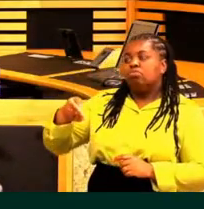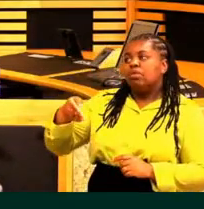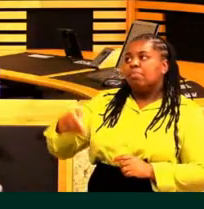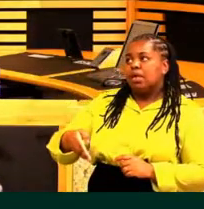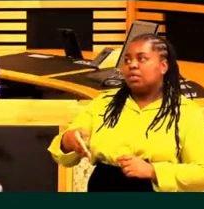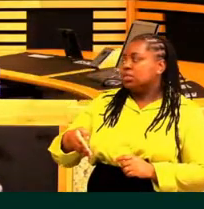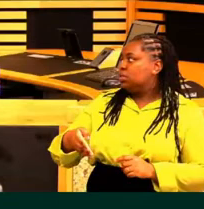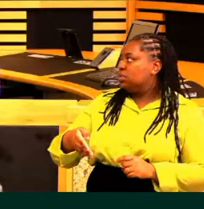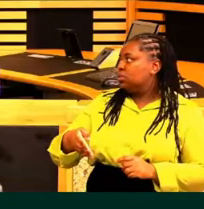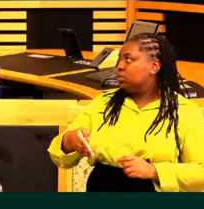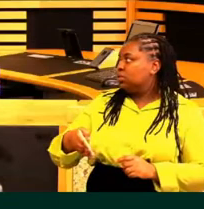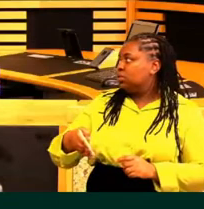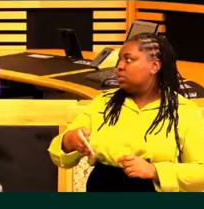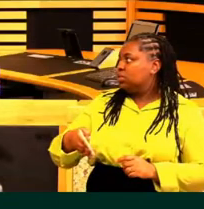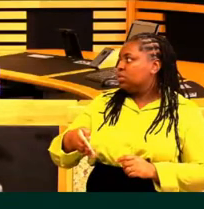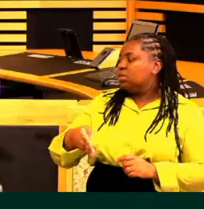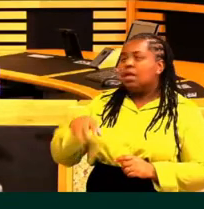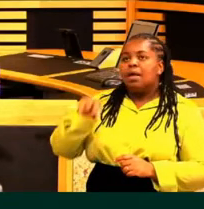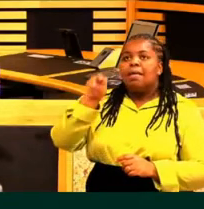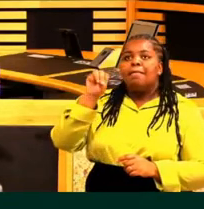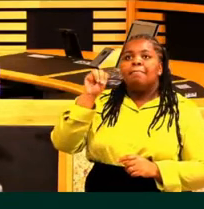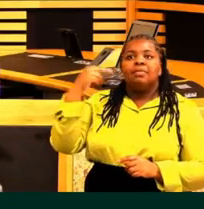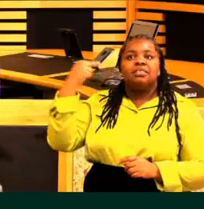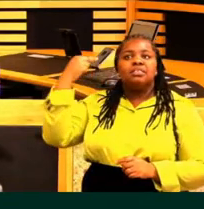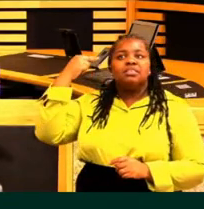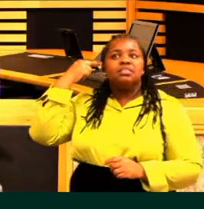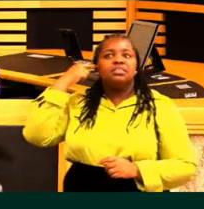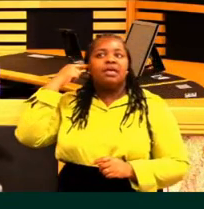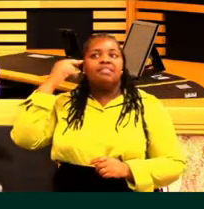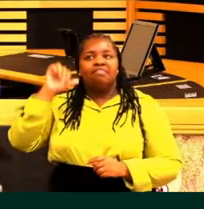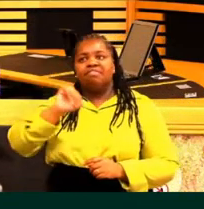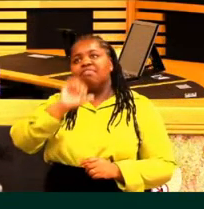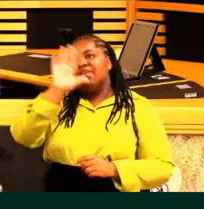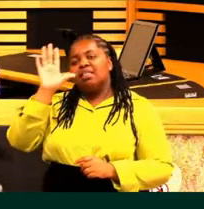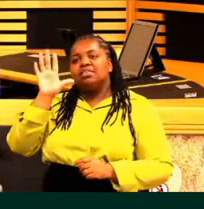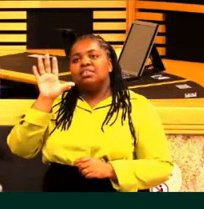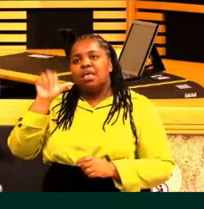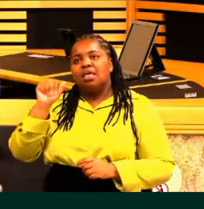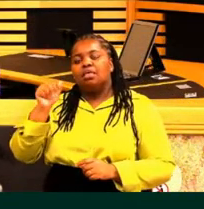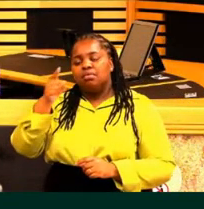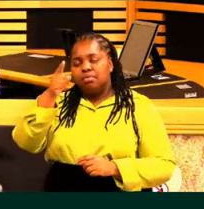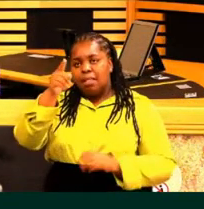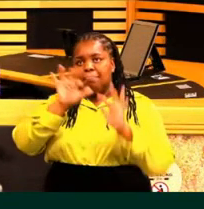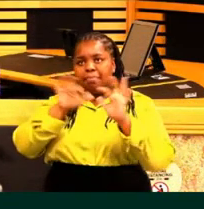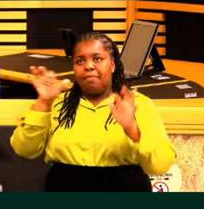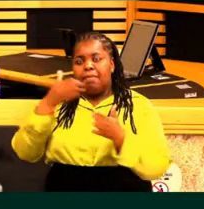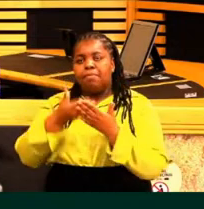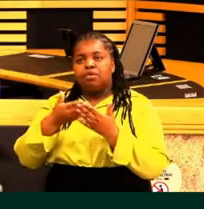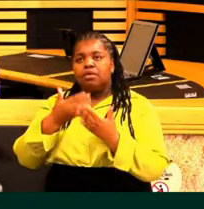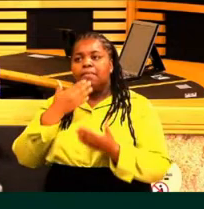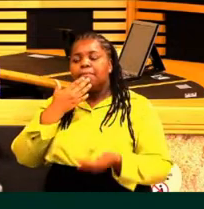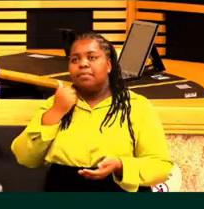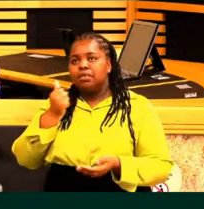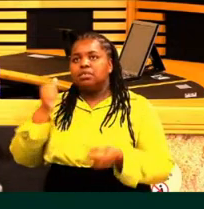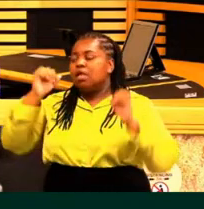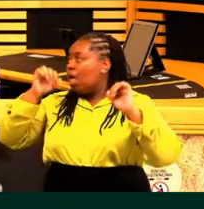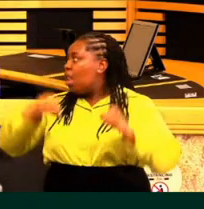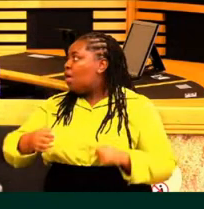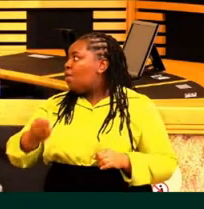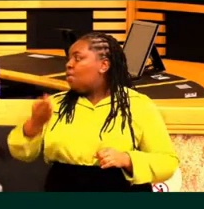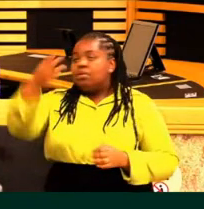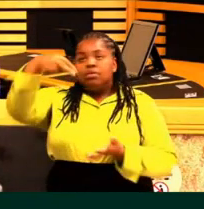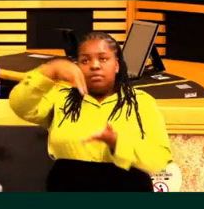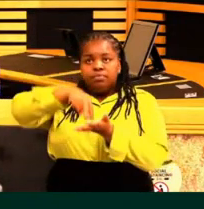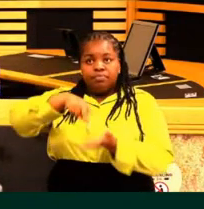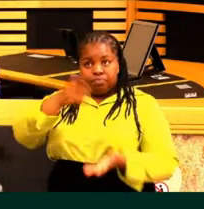of Miss deaf sa who's there in the public garage if possibly we can allow her to